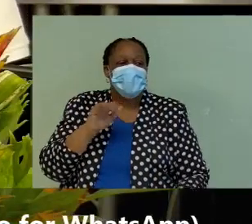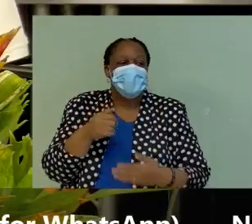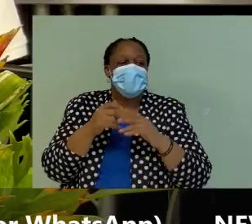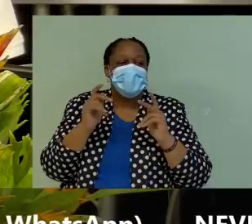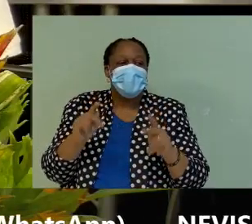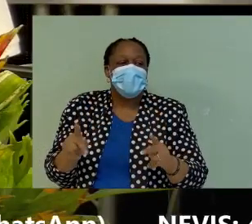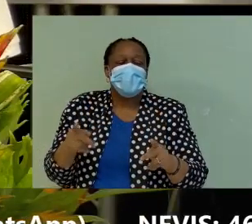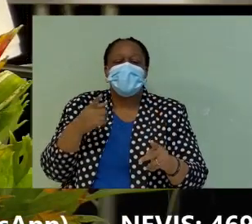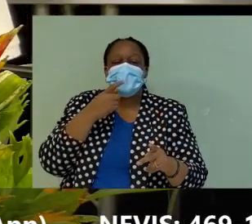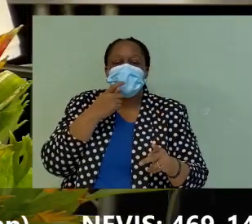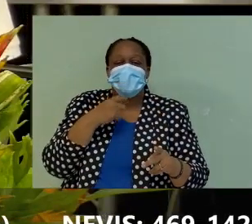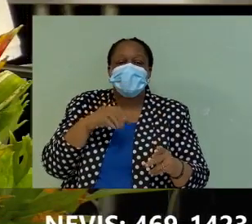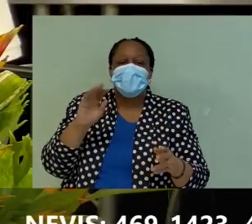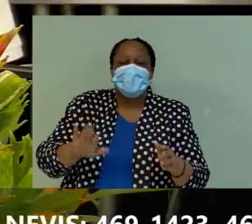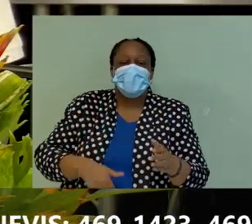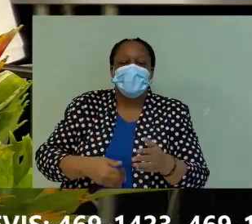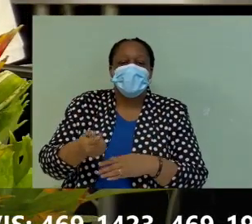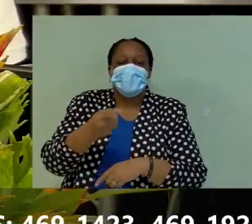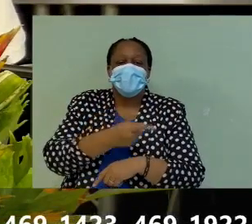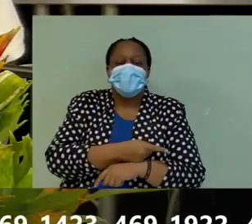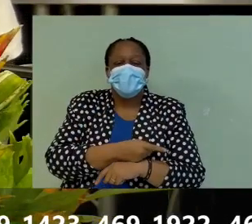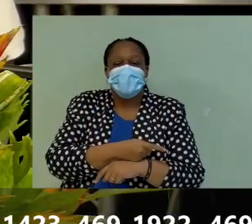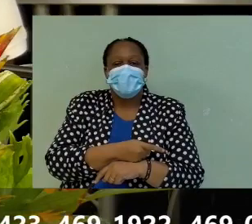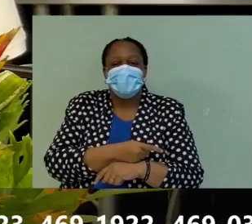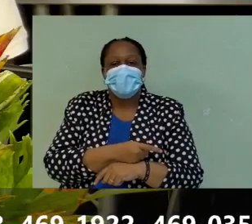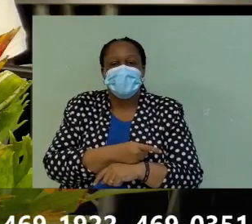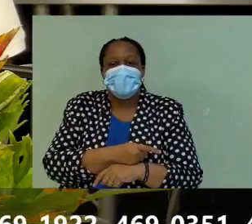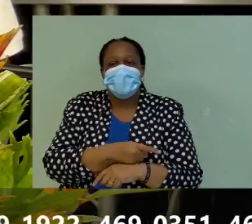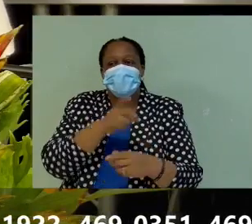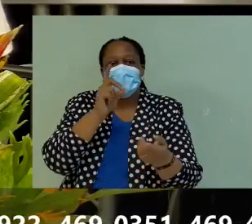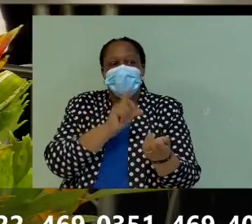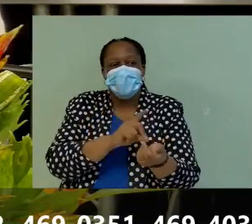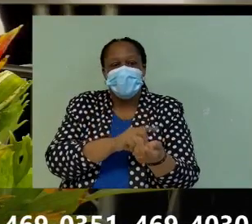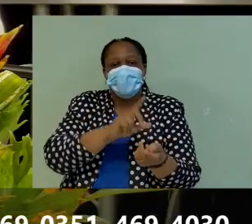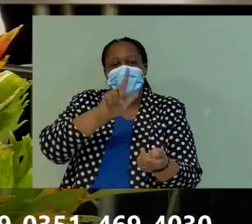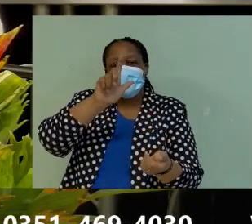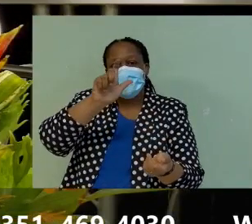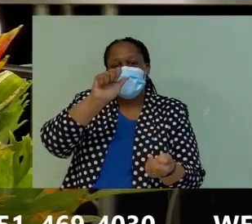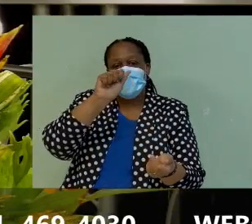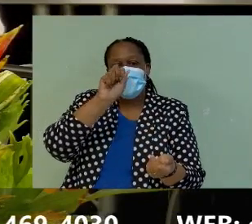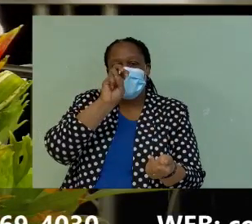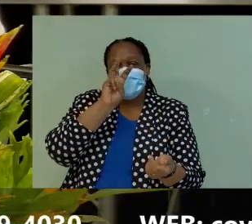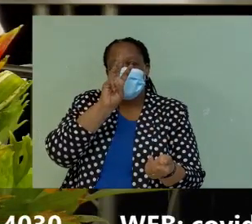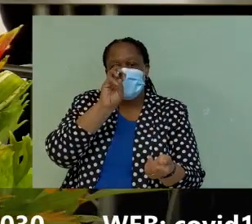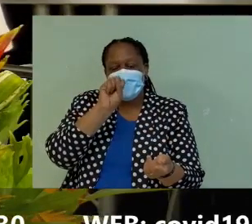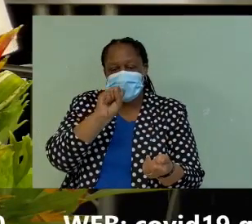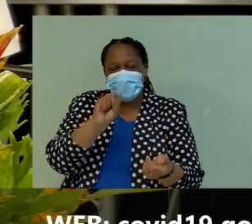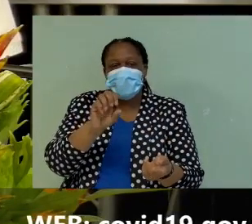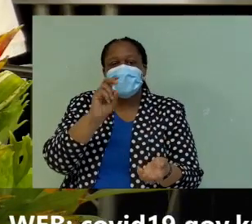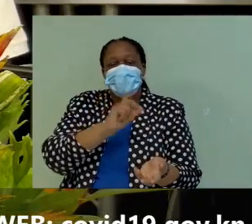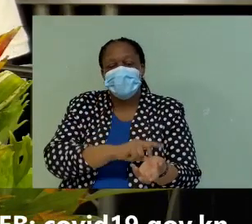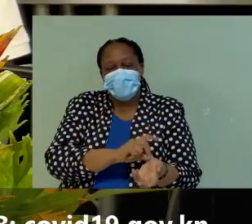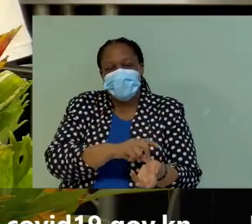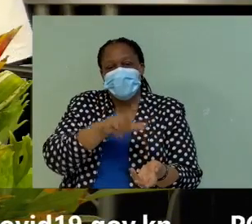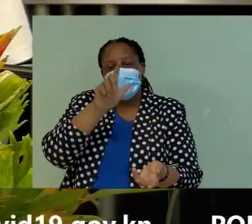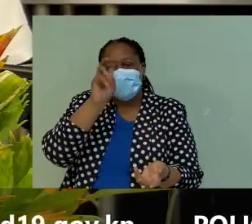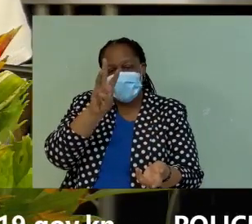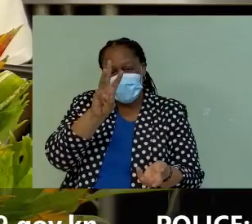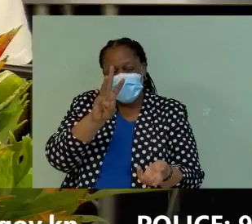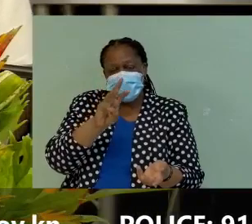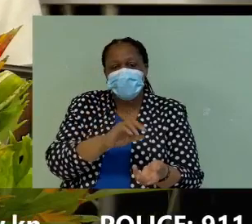birthday, in particular, Dr. Hazel Laws, Chief Medical Officer, Dr. Cameron Wilkinson, Medical Chief